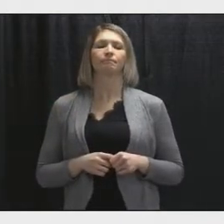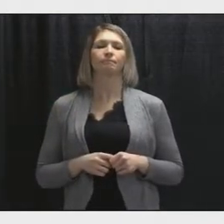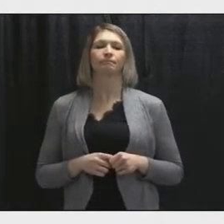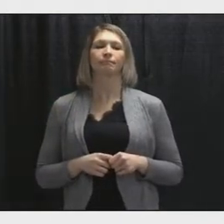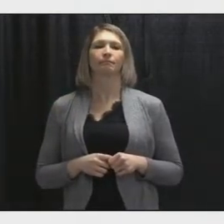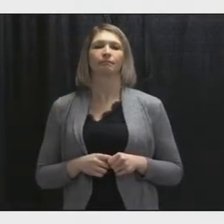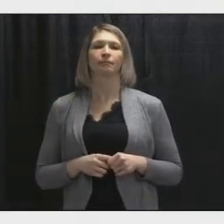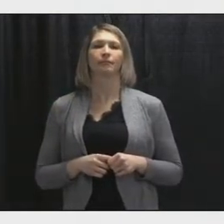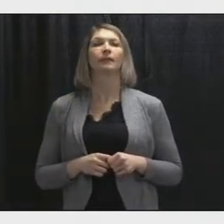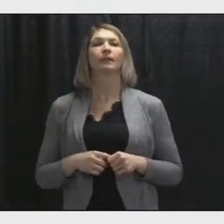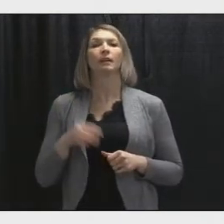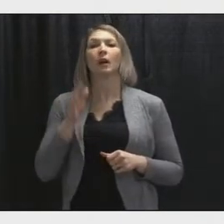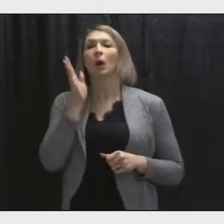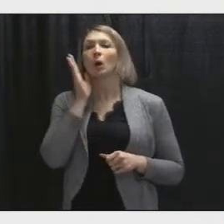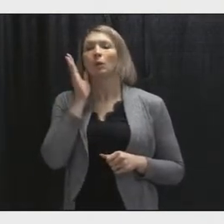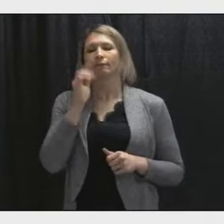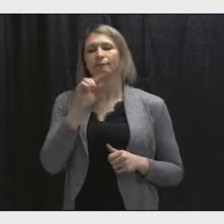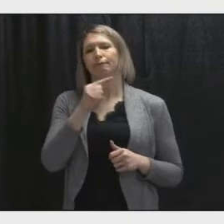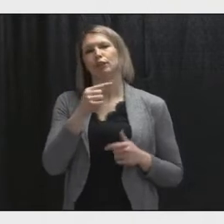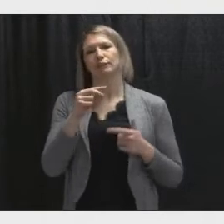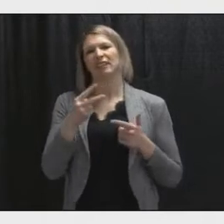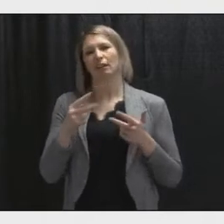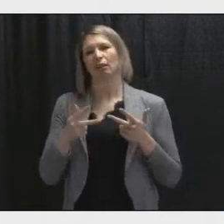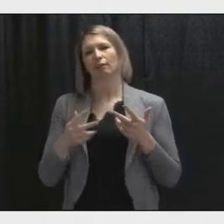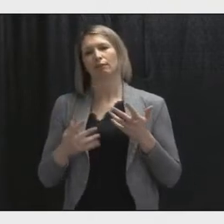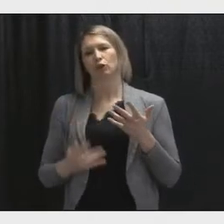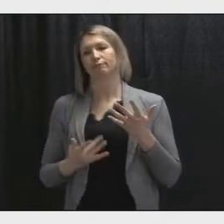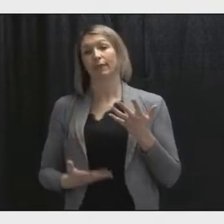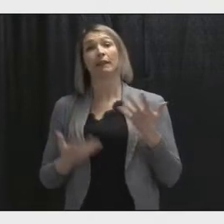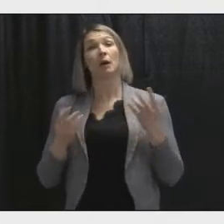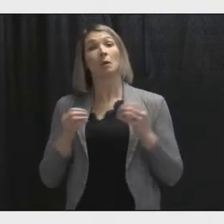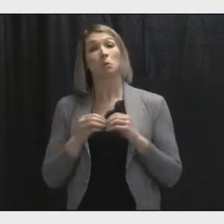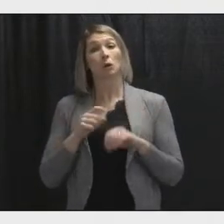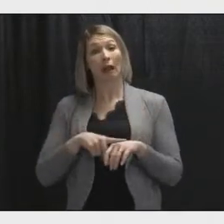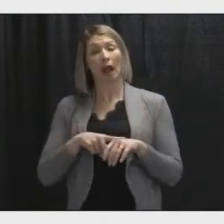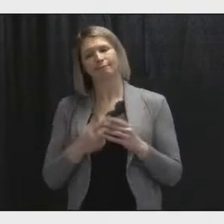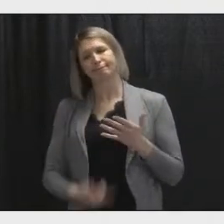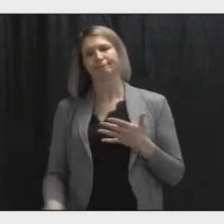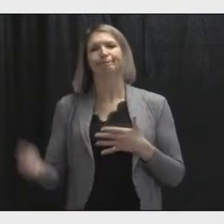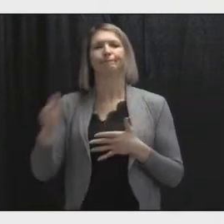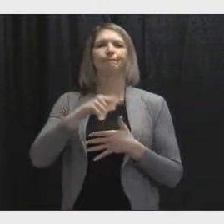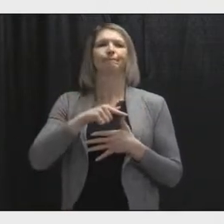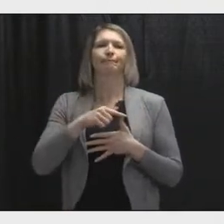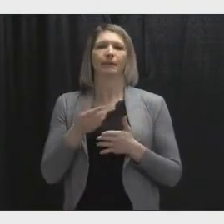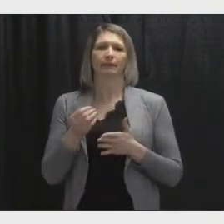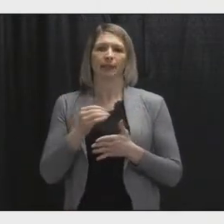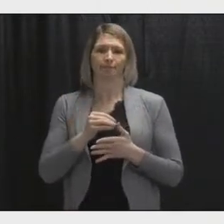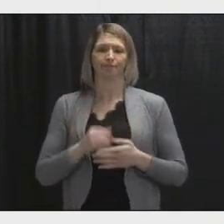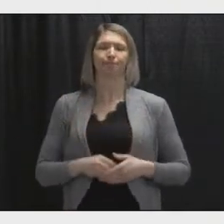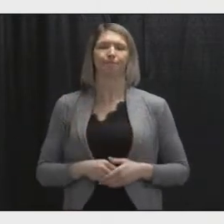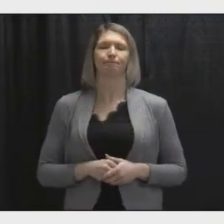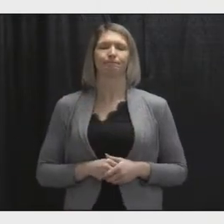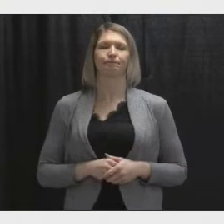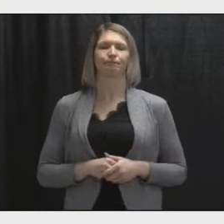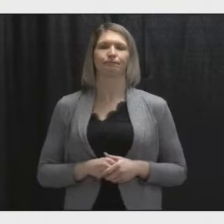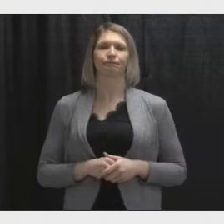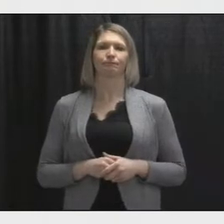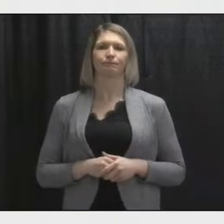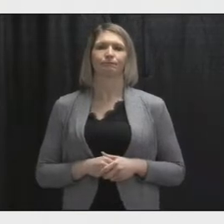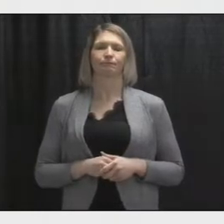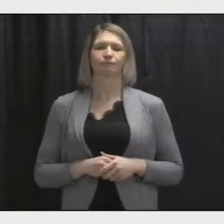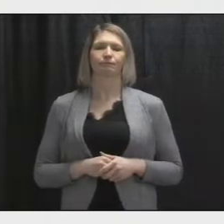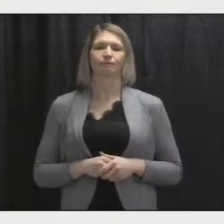through the telephone queue, and I will call on each reporter by name to ask questions. Please do not press *1 until your name has been called. Following